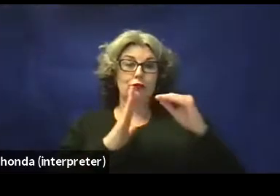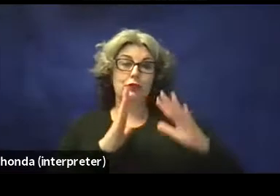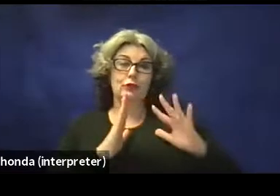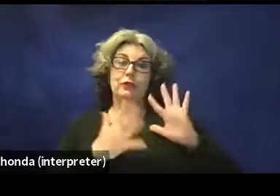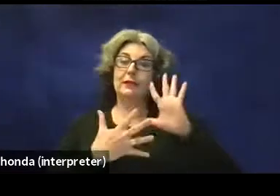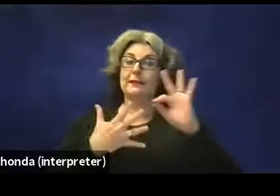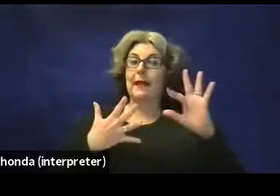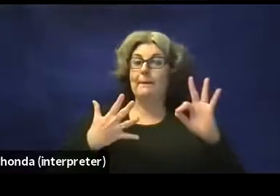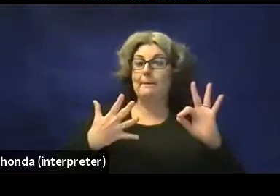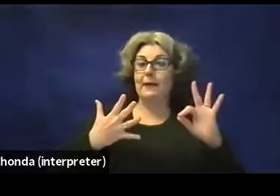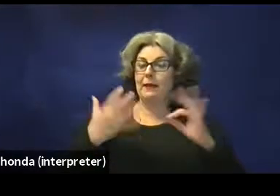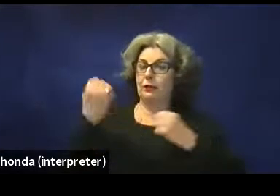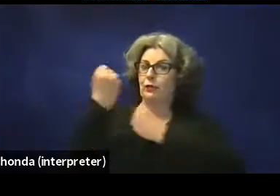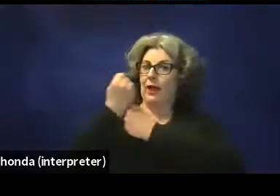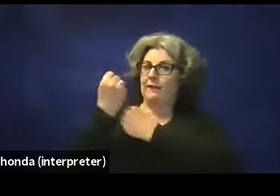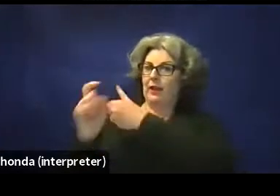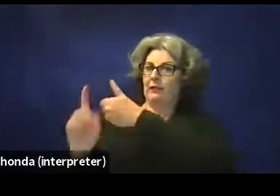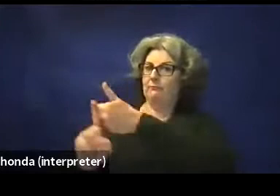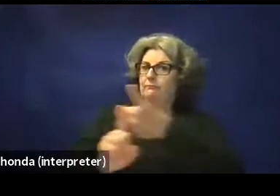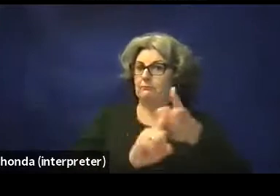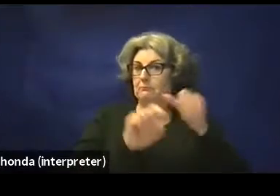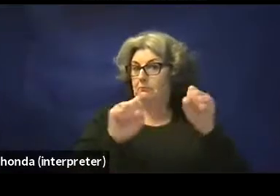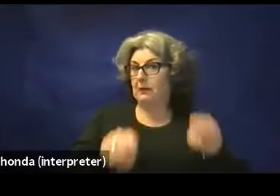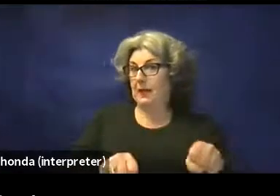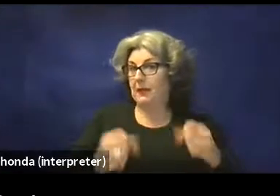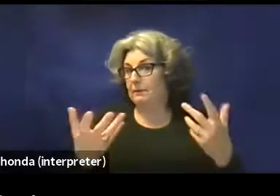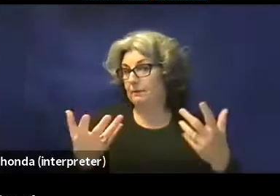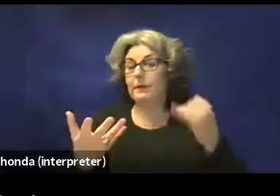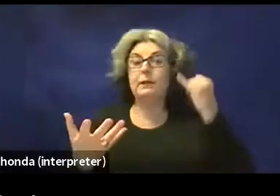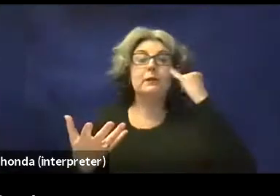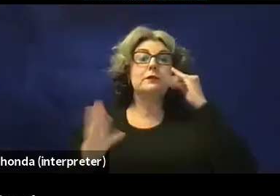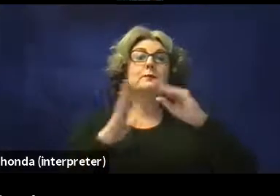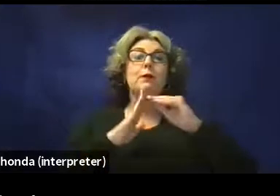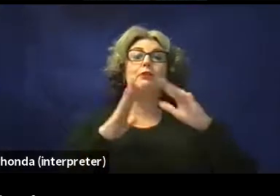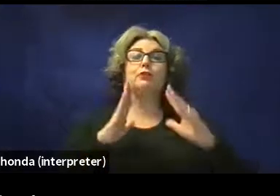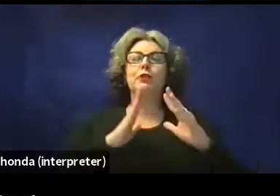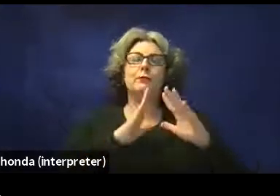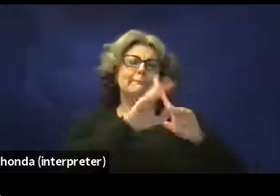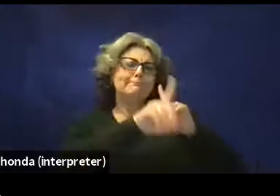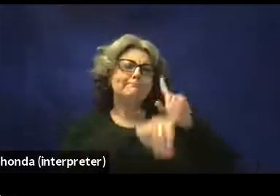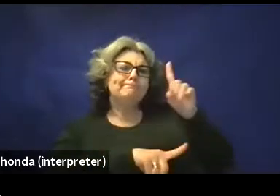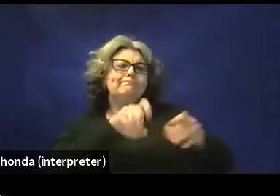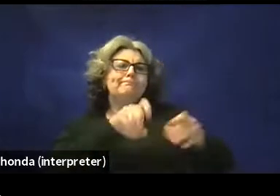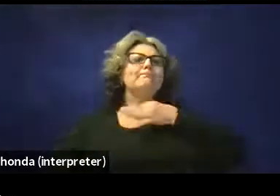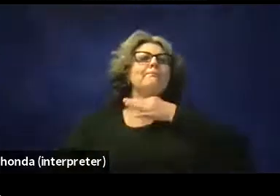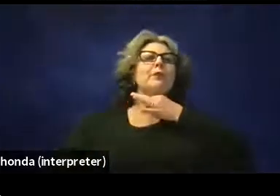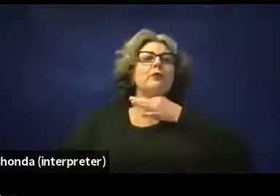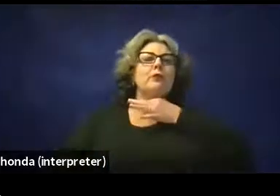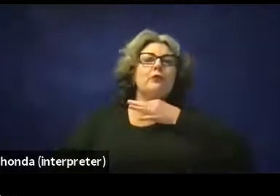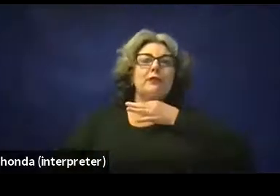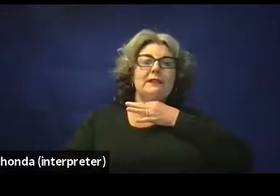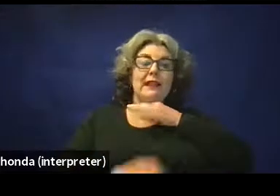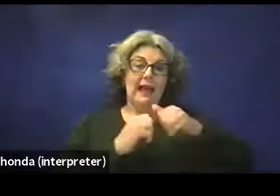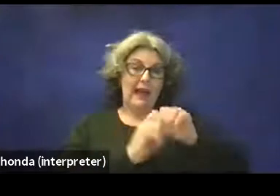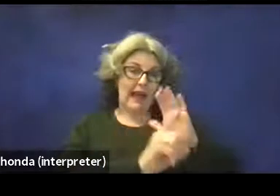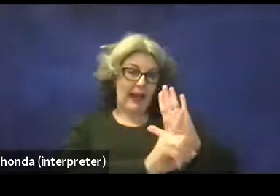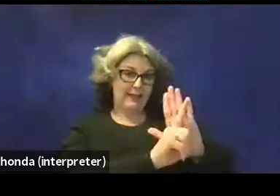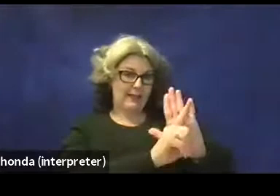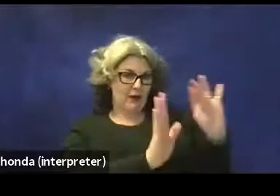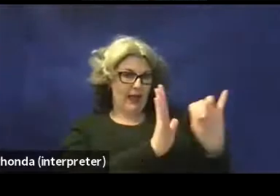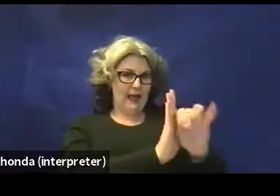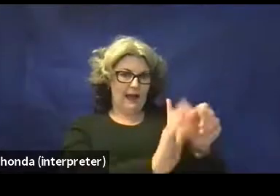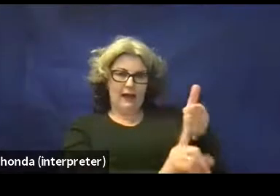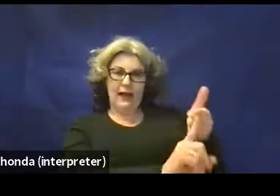to actually advocate for. So when they are being inquisitive or curious about how their